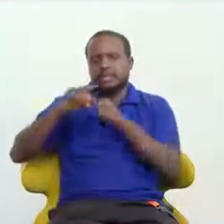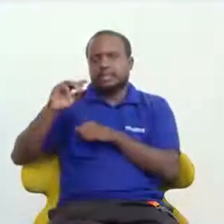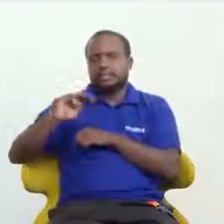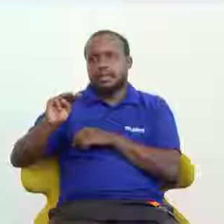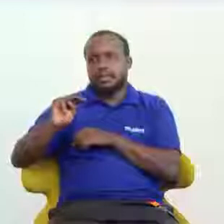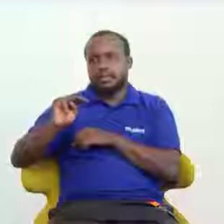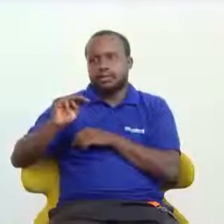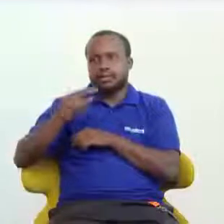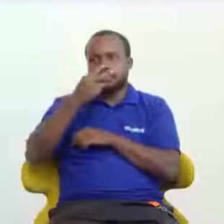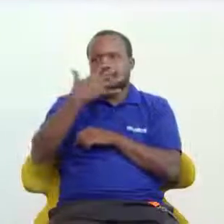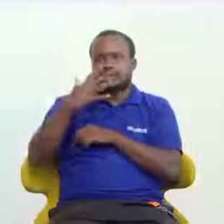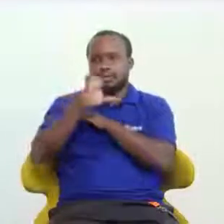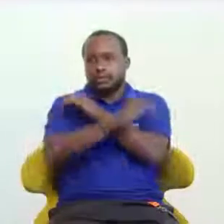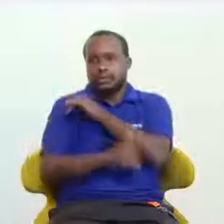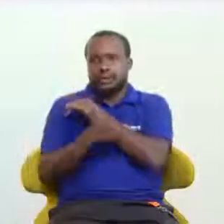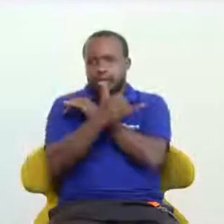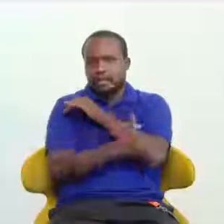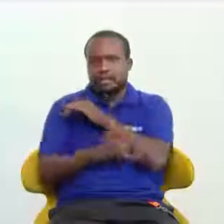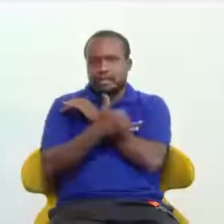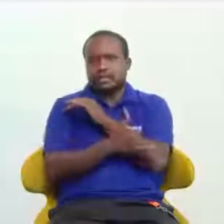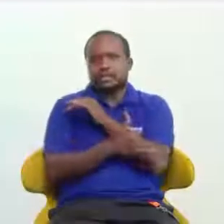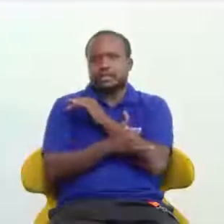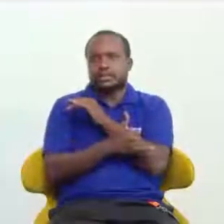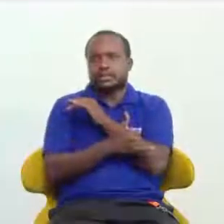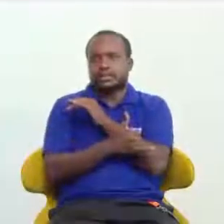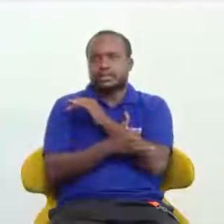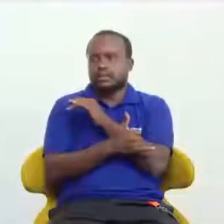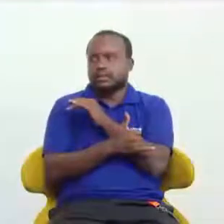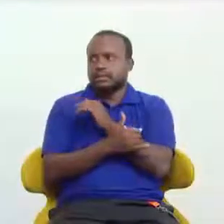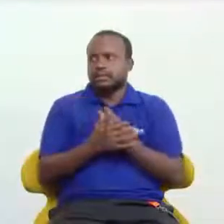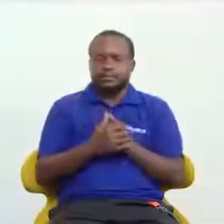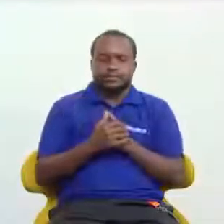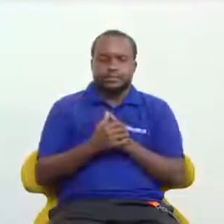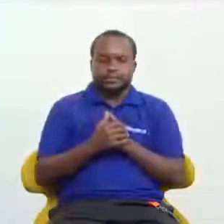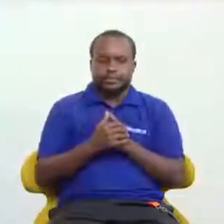countries and reporting an impact on their jobs, careers, and business growth.